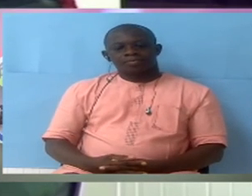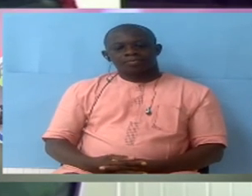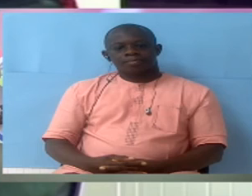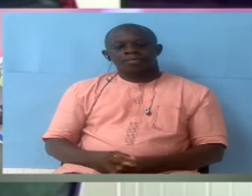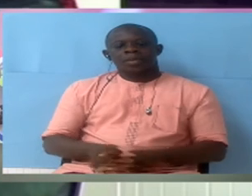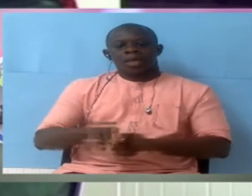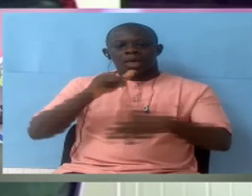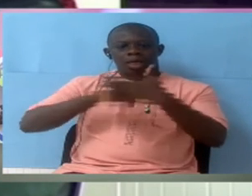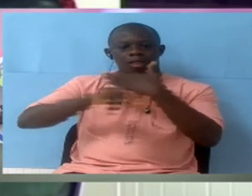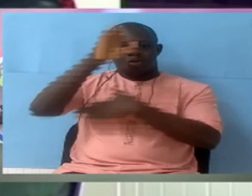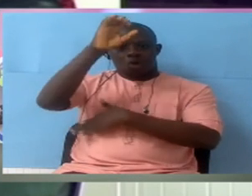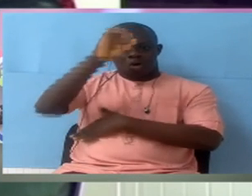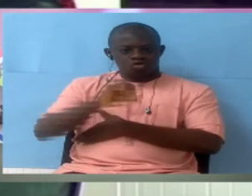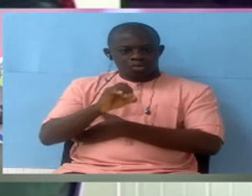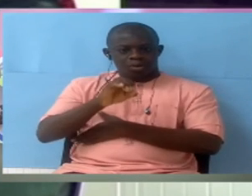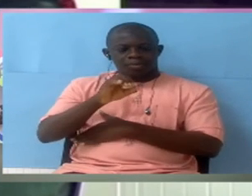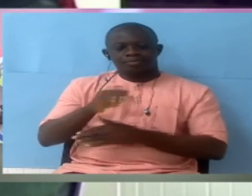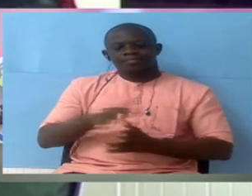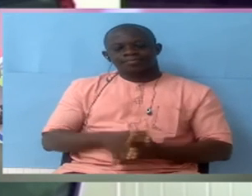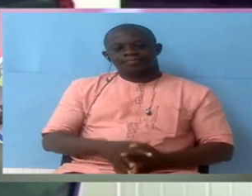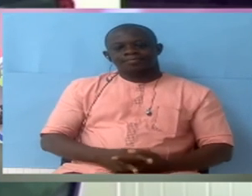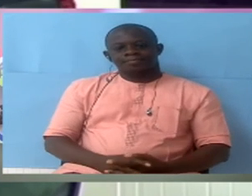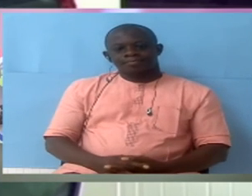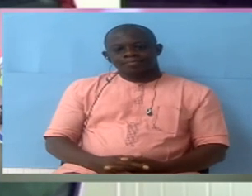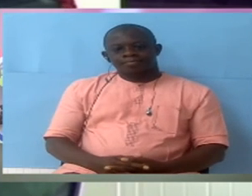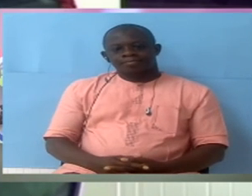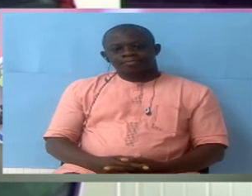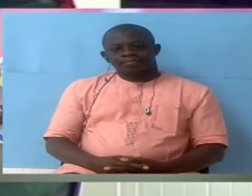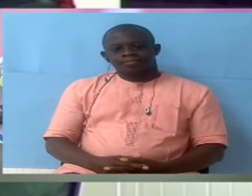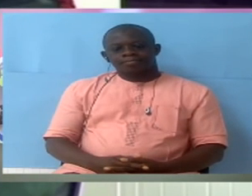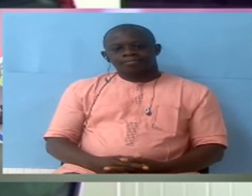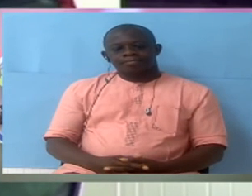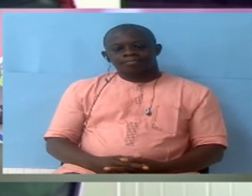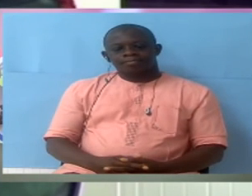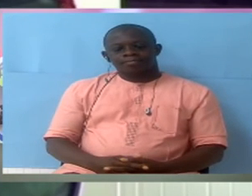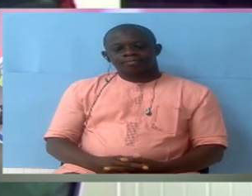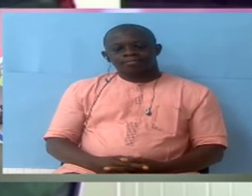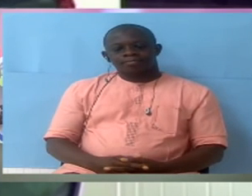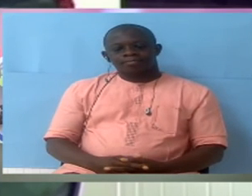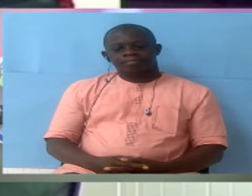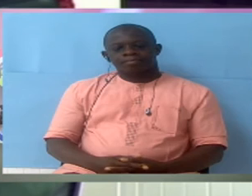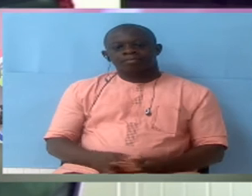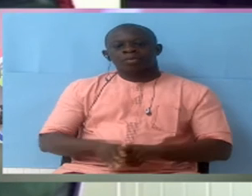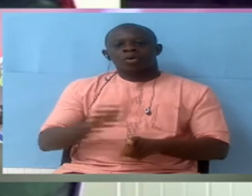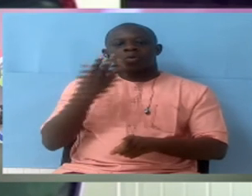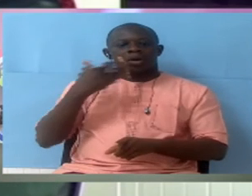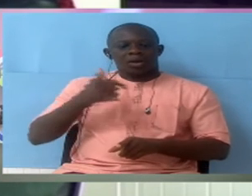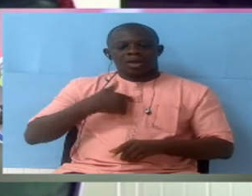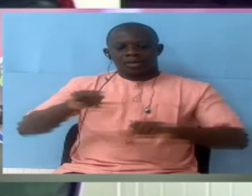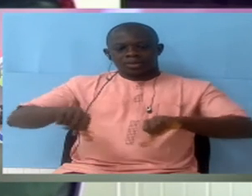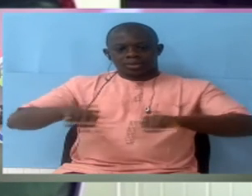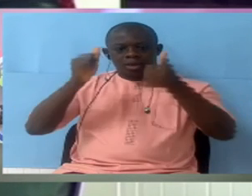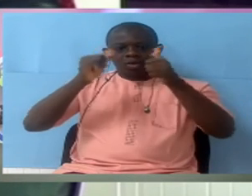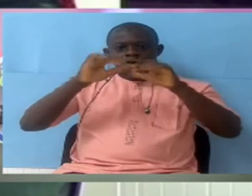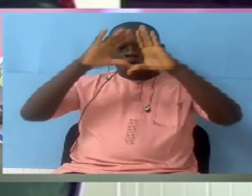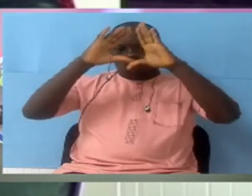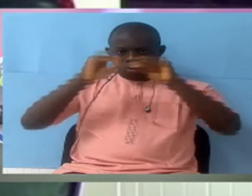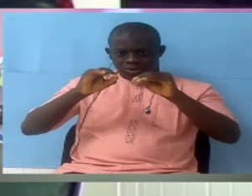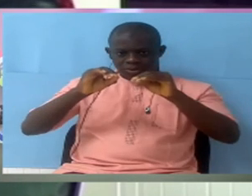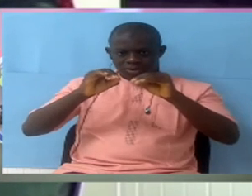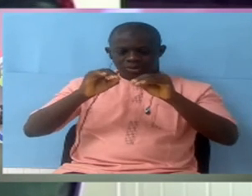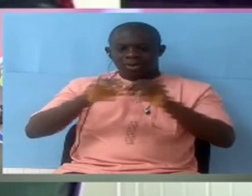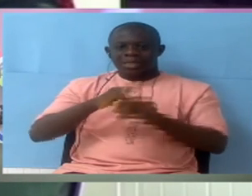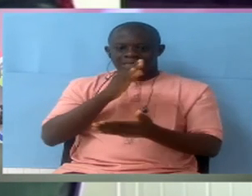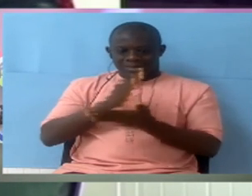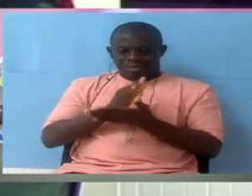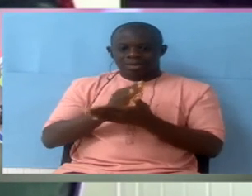In October. Weeri October. When I assume office as commander Fajara Barracks. Ba ma